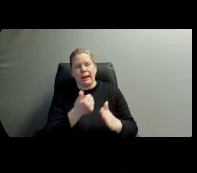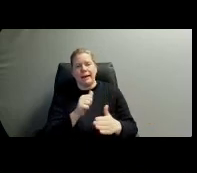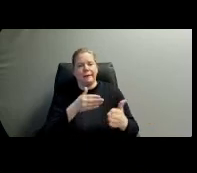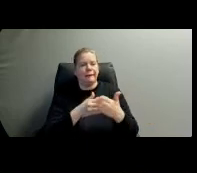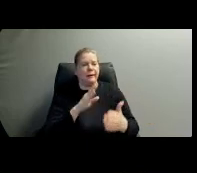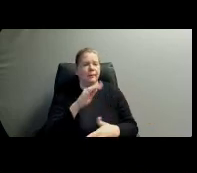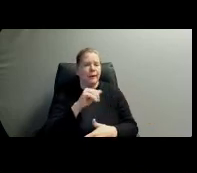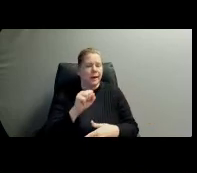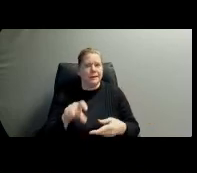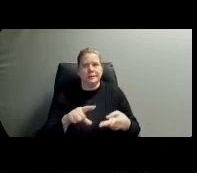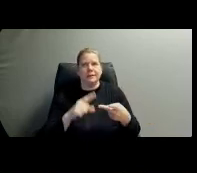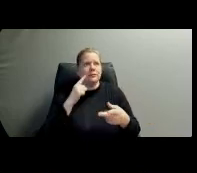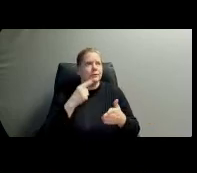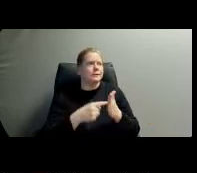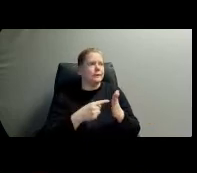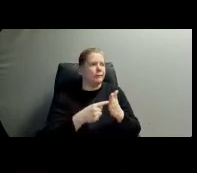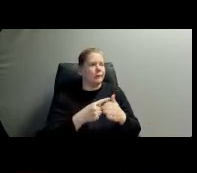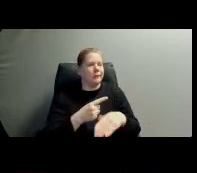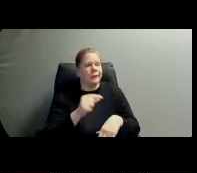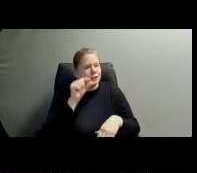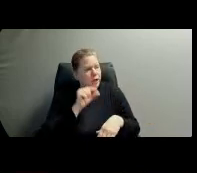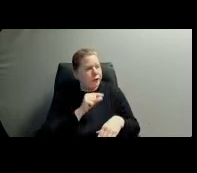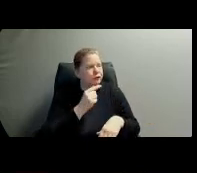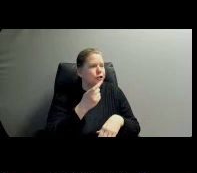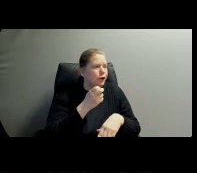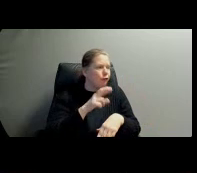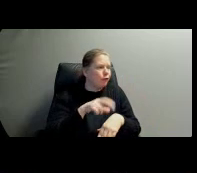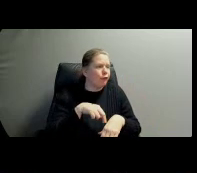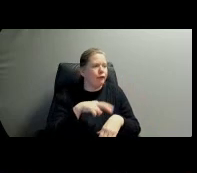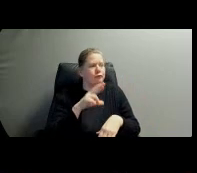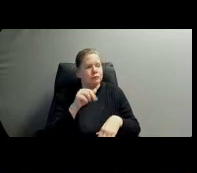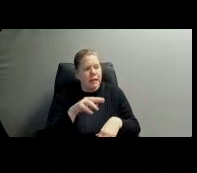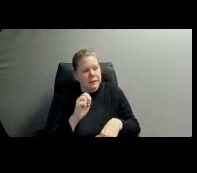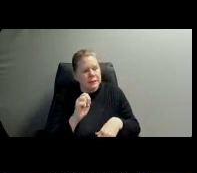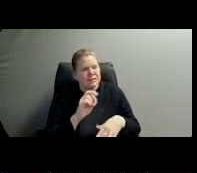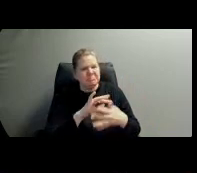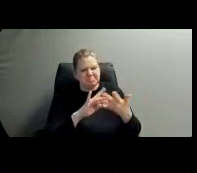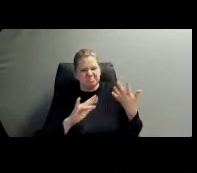like race, gender, any of those information are not being used to train the models at the first place.